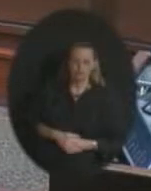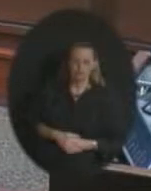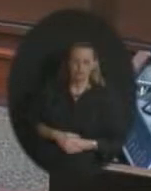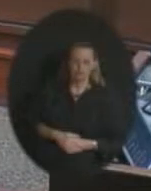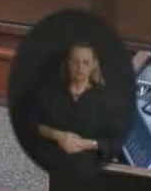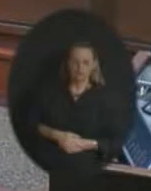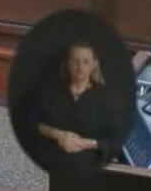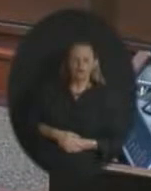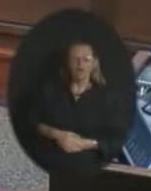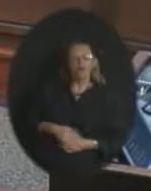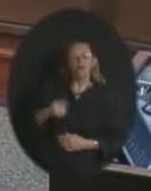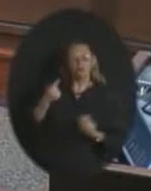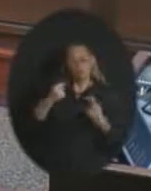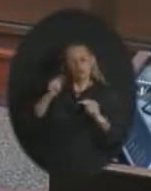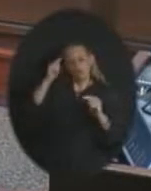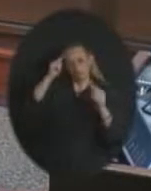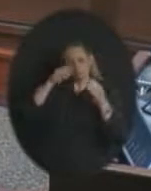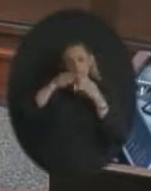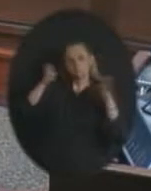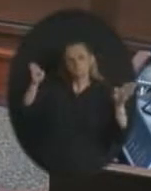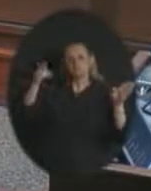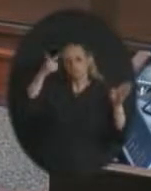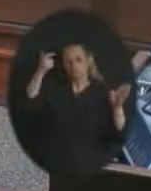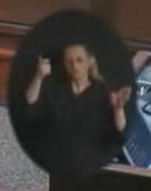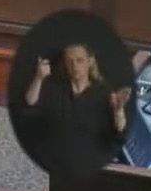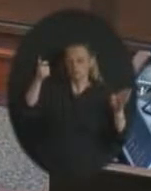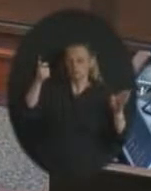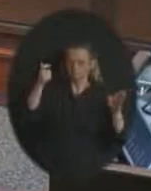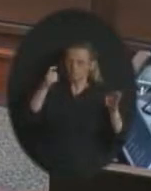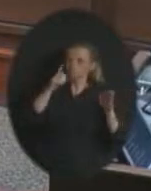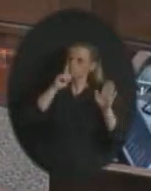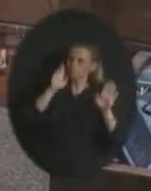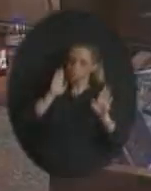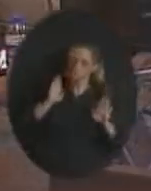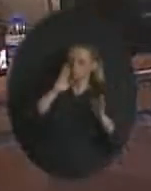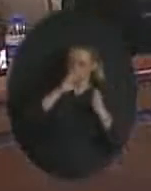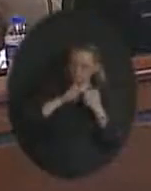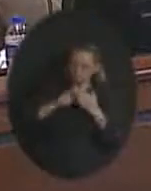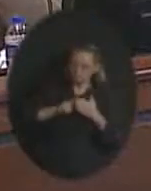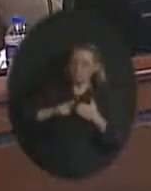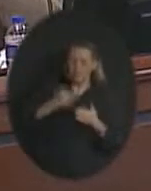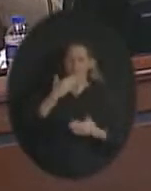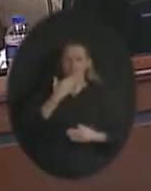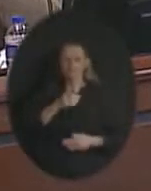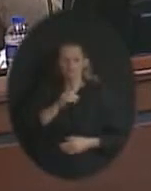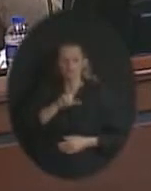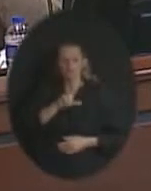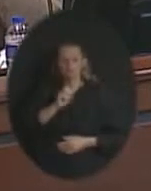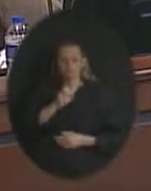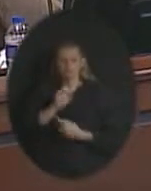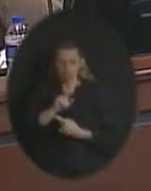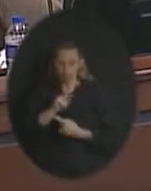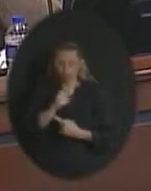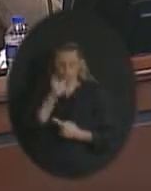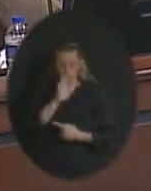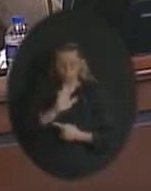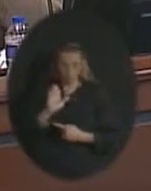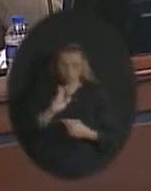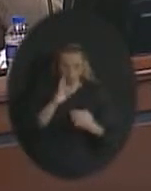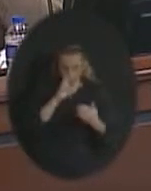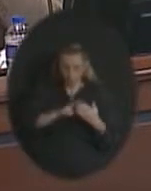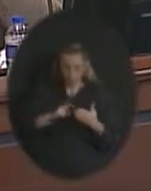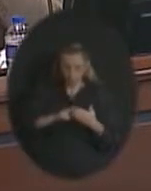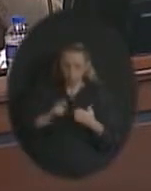of kept an open mind to it because we've done such a wonderful job researching it. And thank you, Dr. Shirk, also for, you know, because great